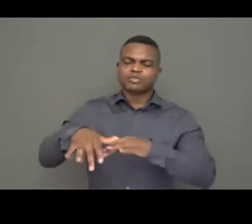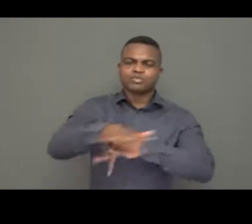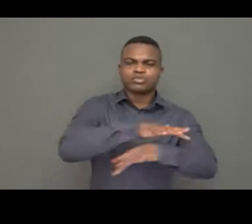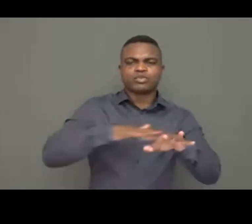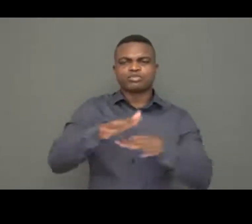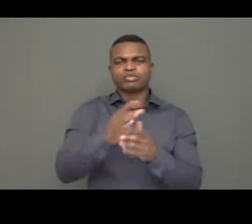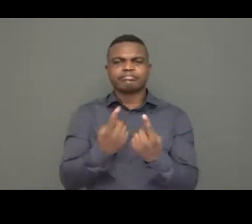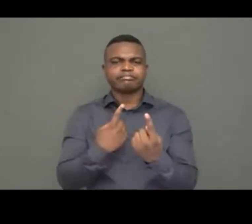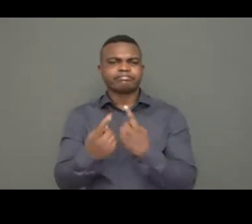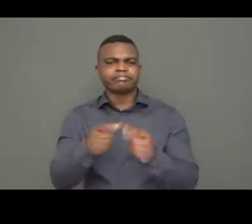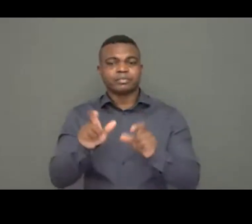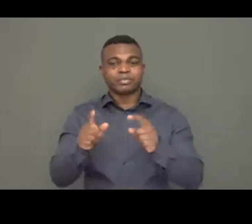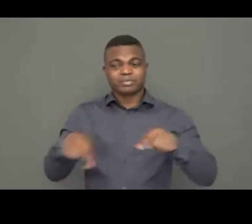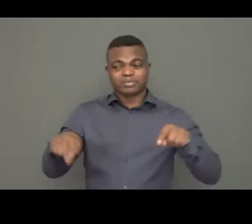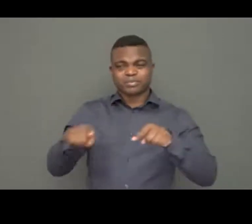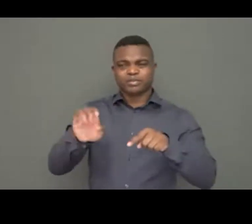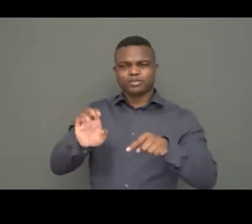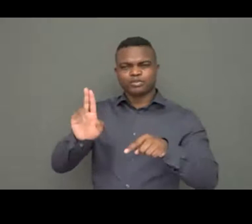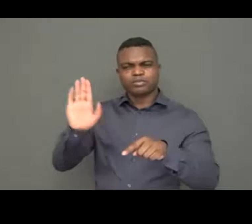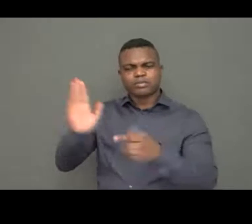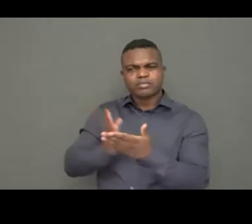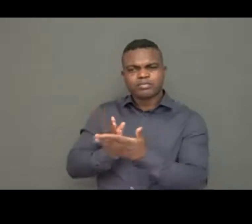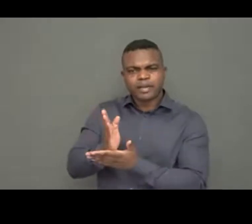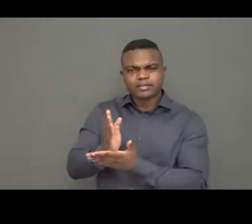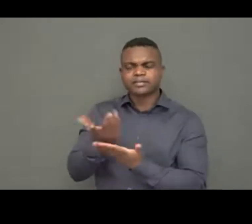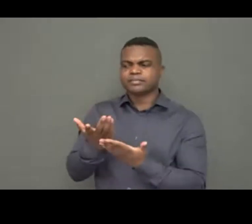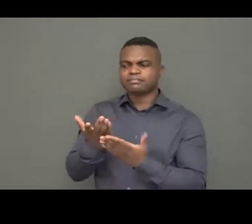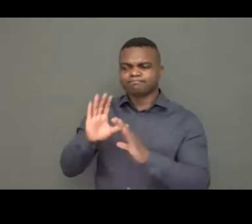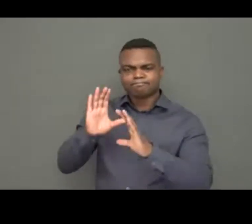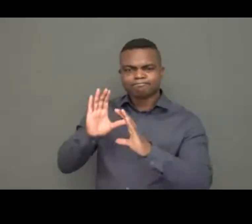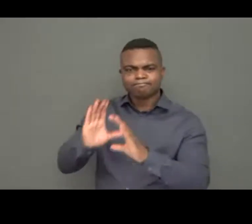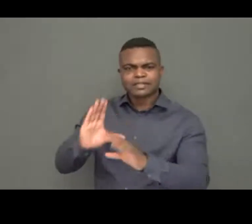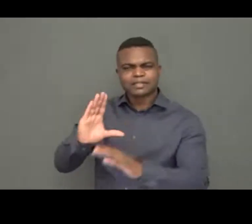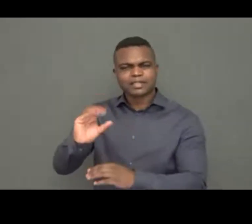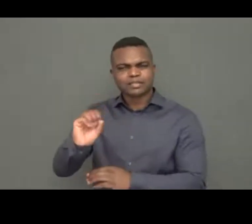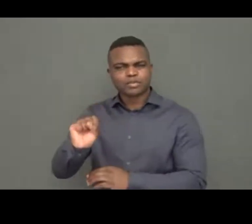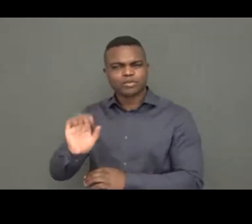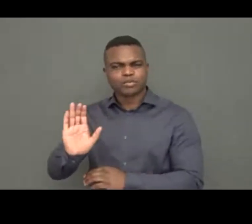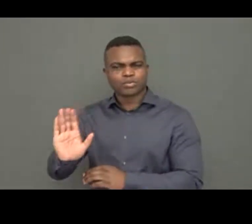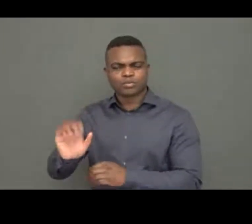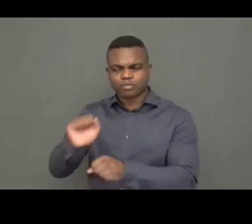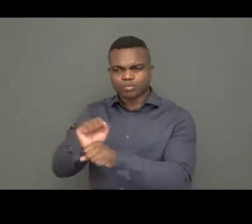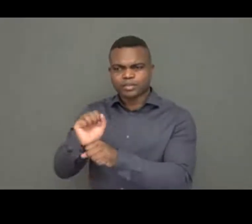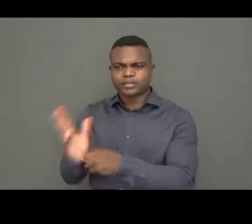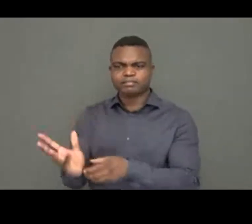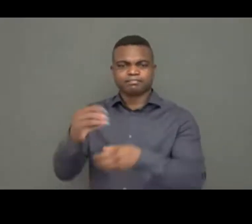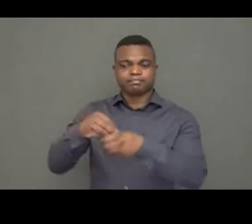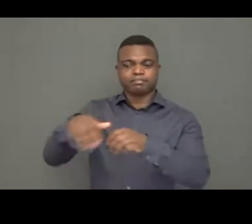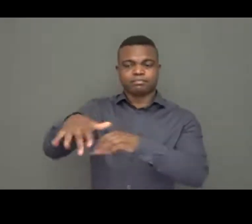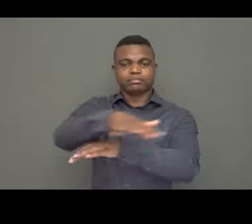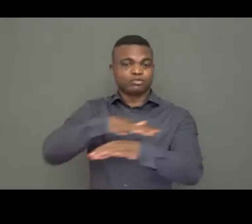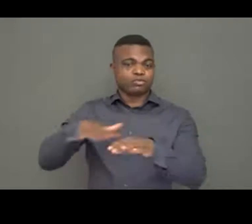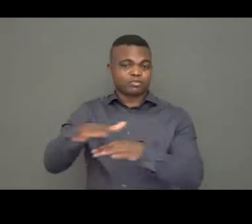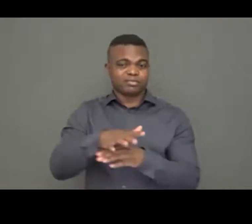academic background in public health and 25 years of experience in the field of disability, with a particular